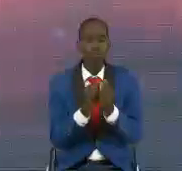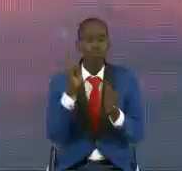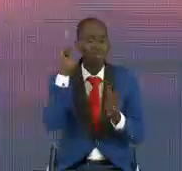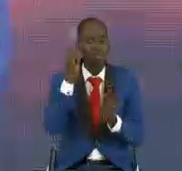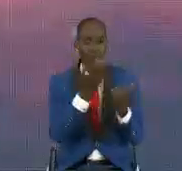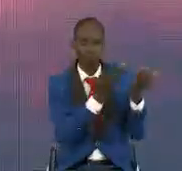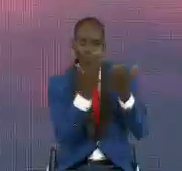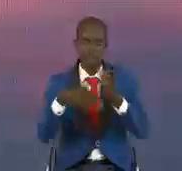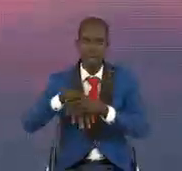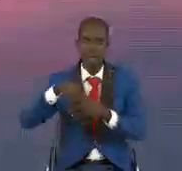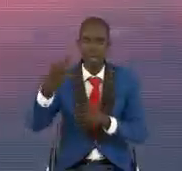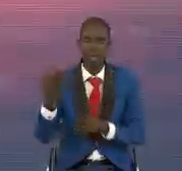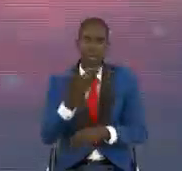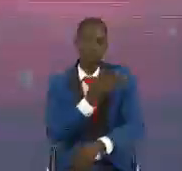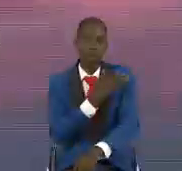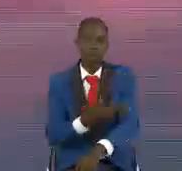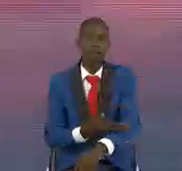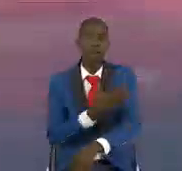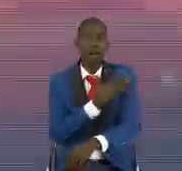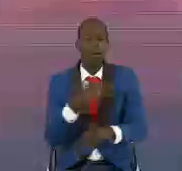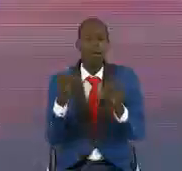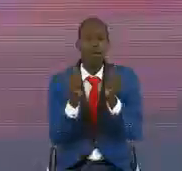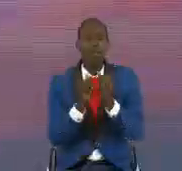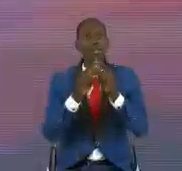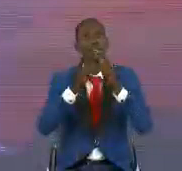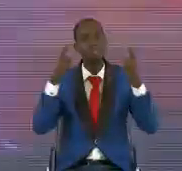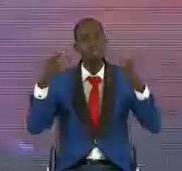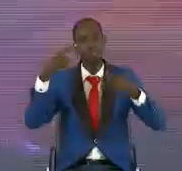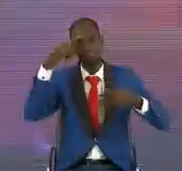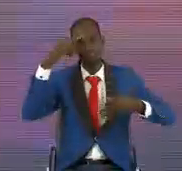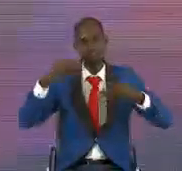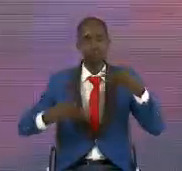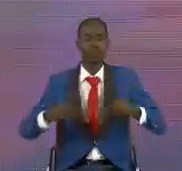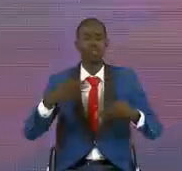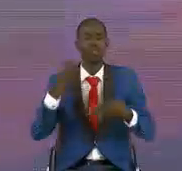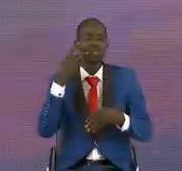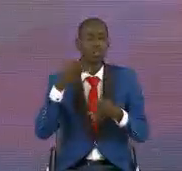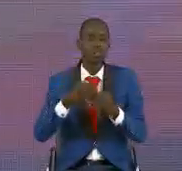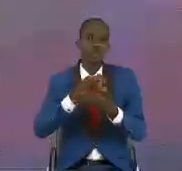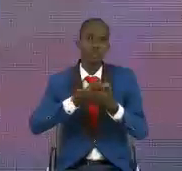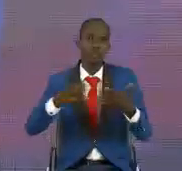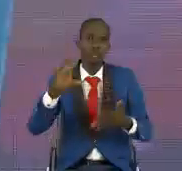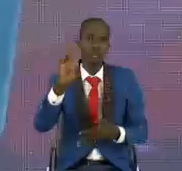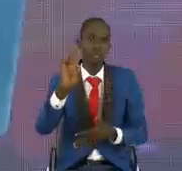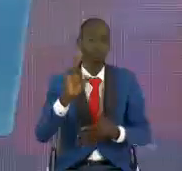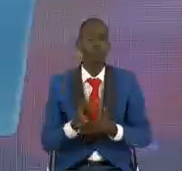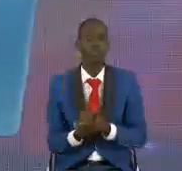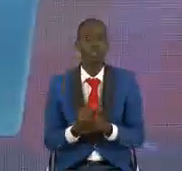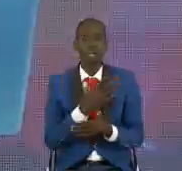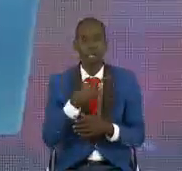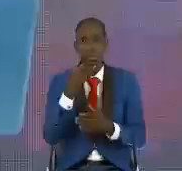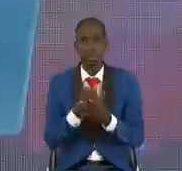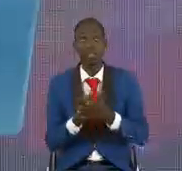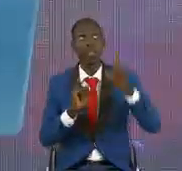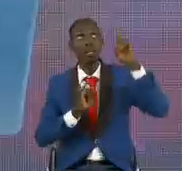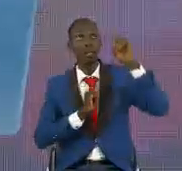arm and with great judgments. Look at verse 7 there. It says, and I will take you to